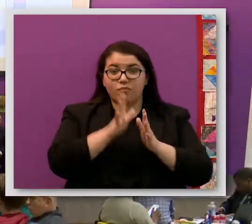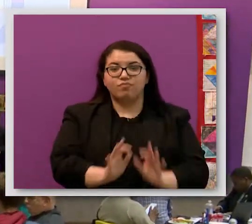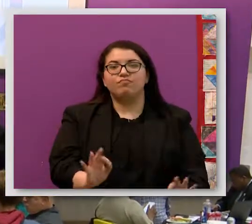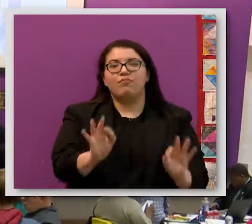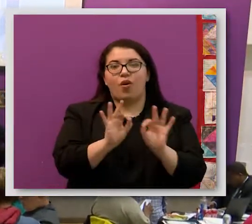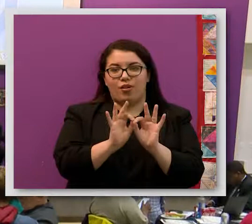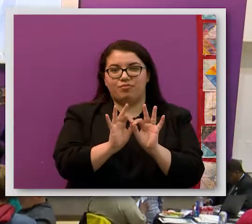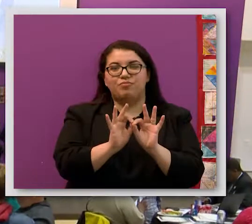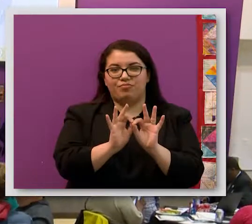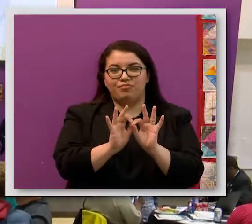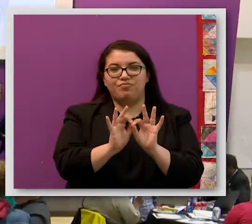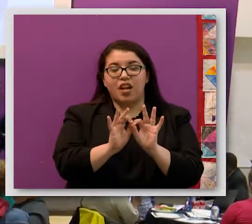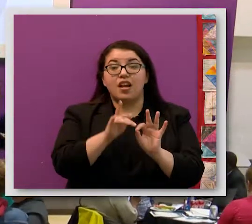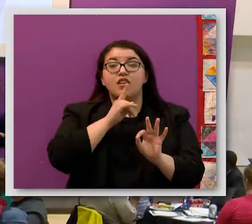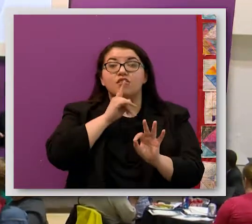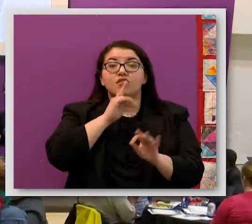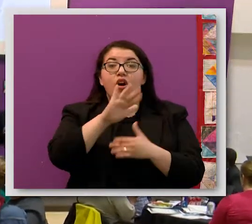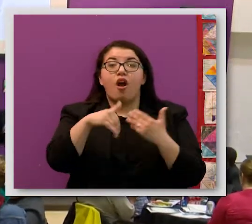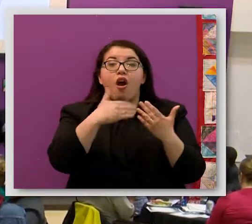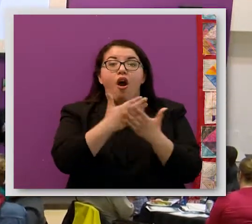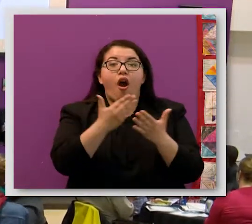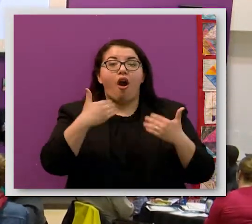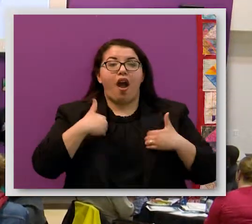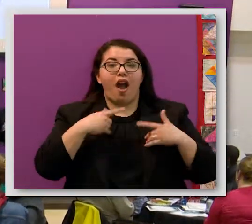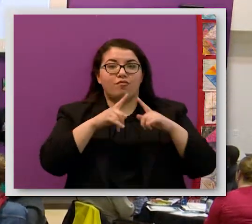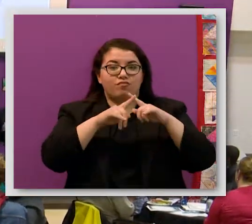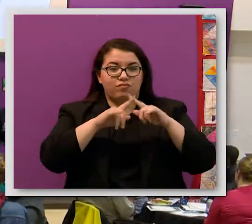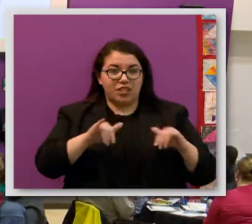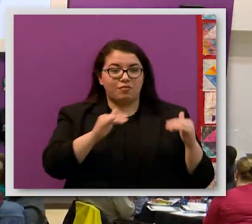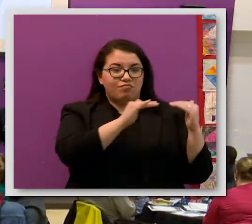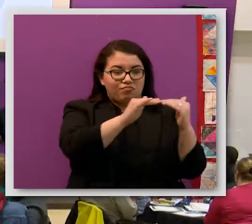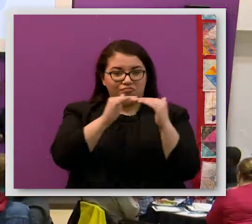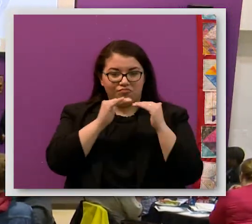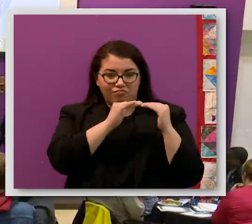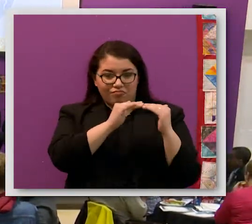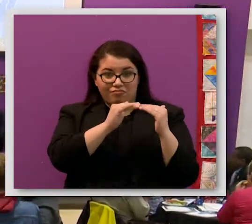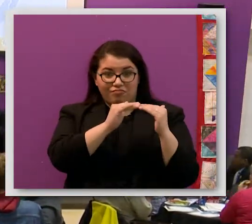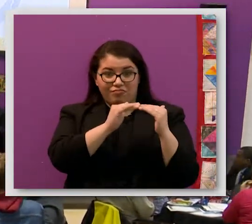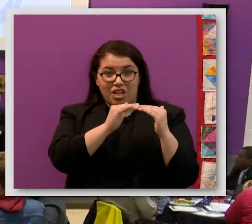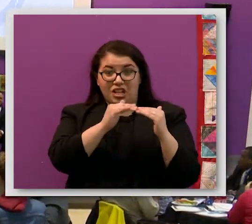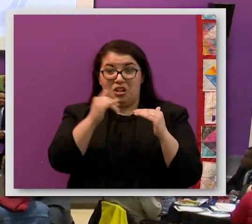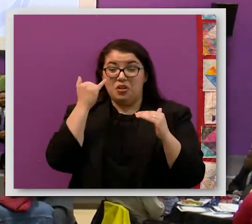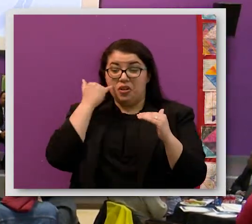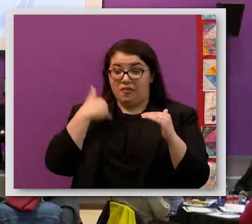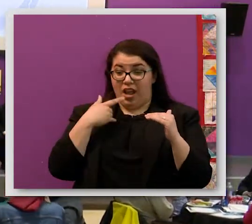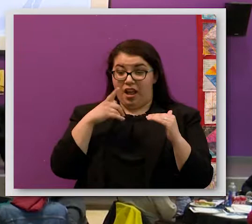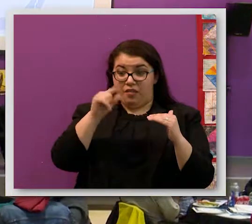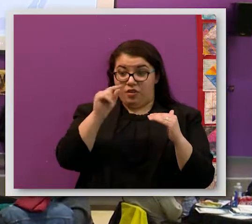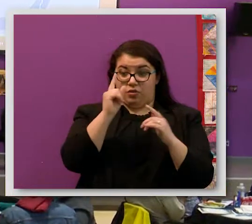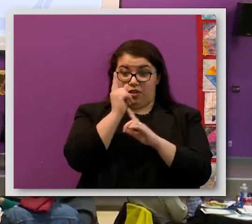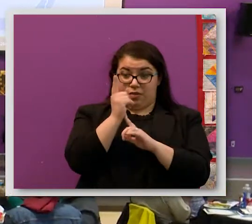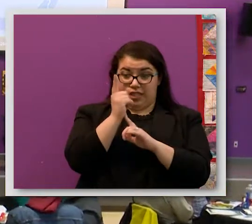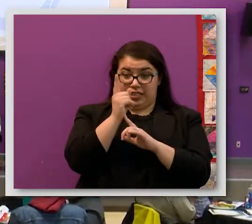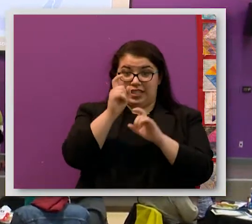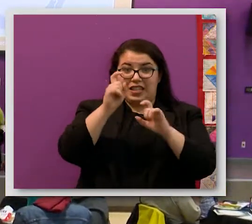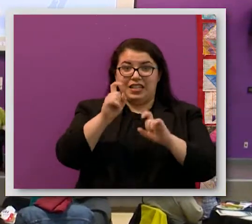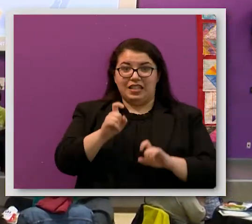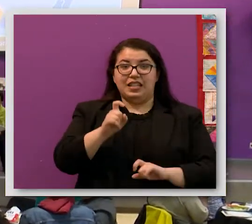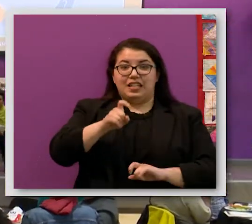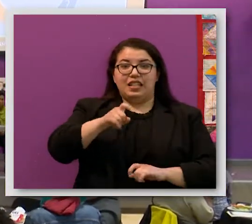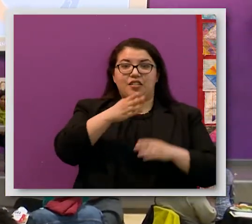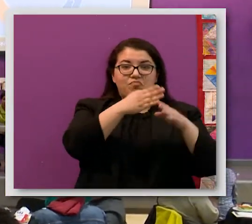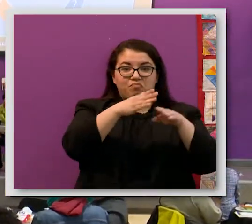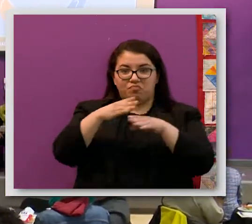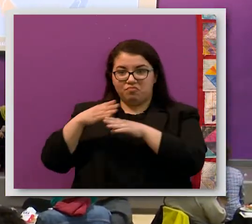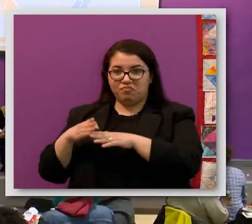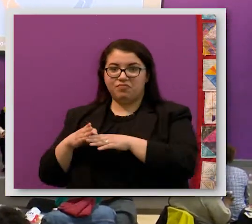you want to make sure that everybody has an equal amount of time. So if you've got 20 minutes, I need to shut up, and you need to get going, but think about making sure that